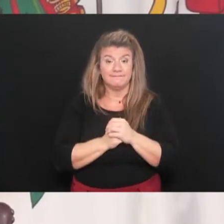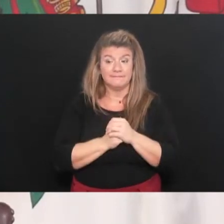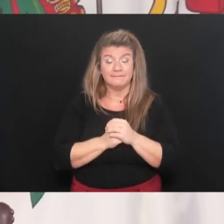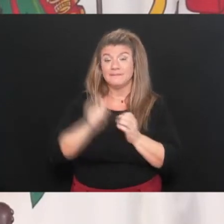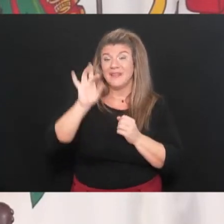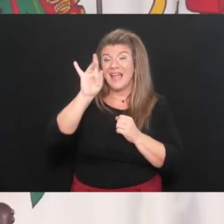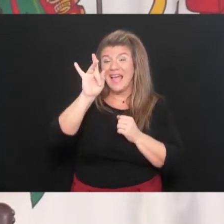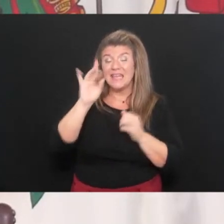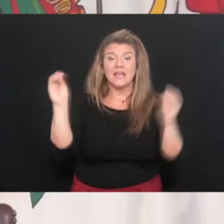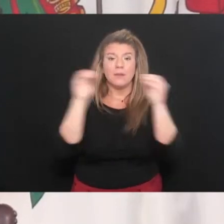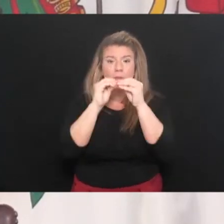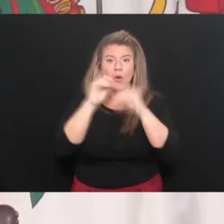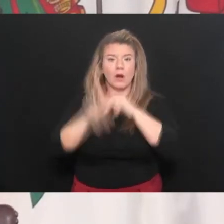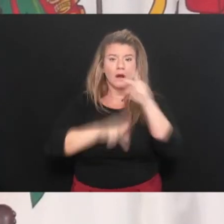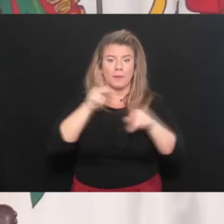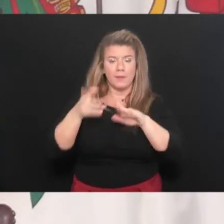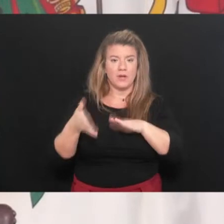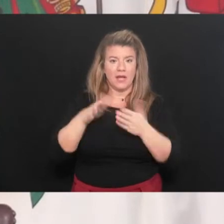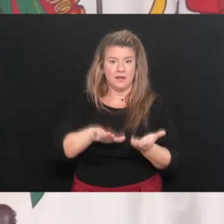18 more people died.